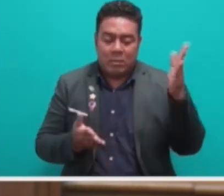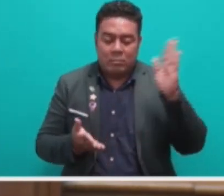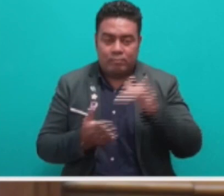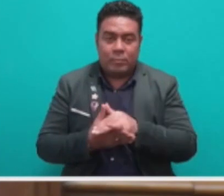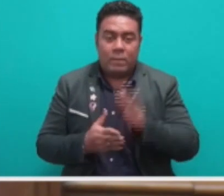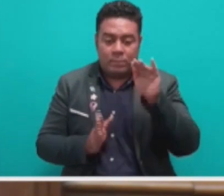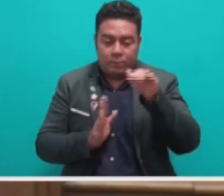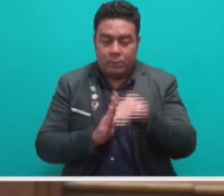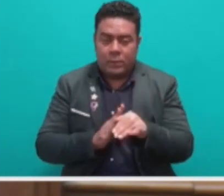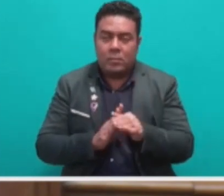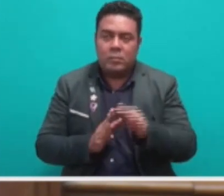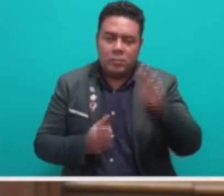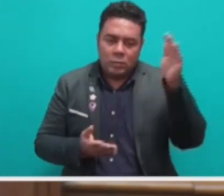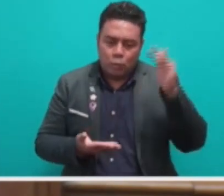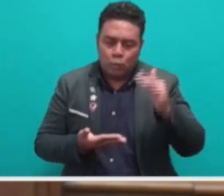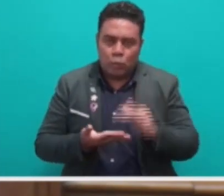from